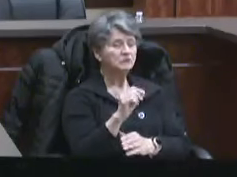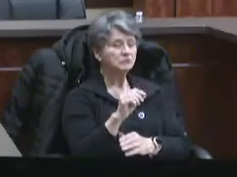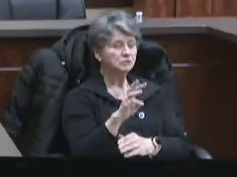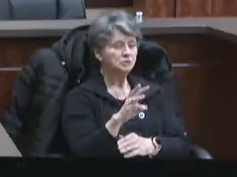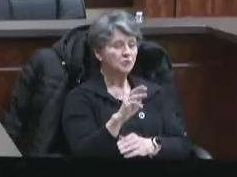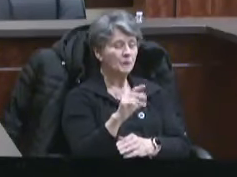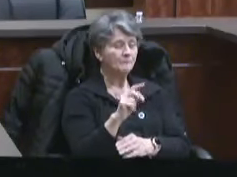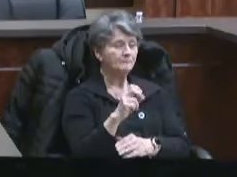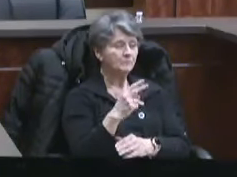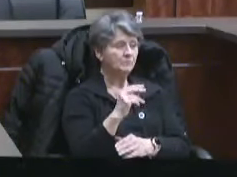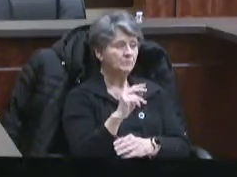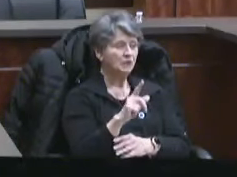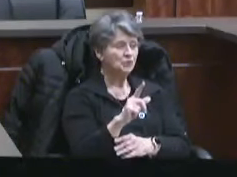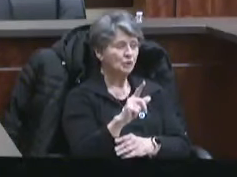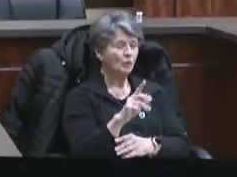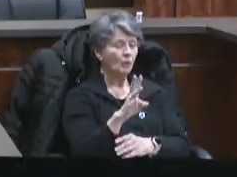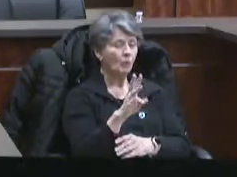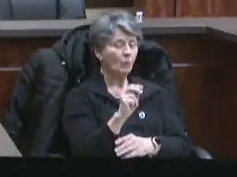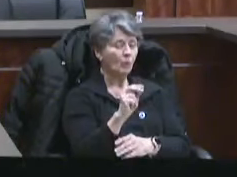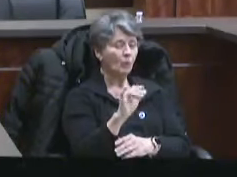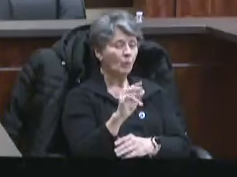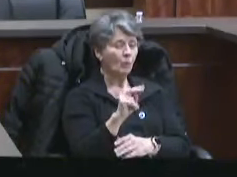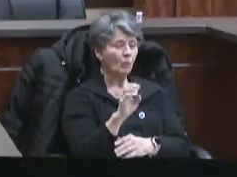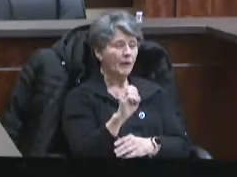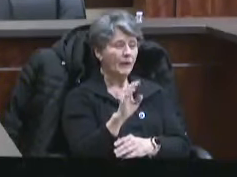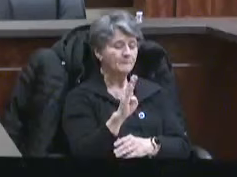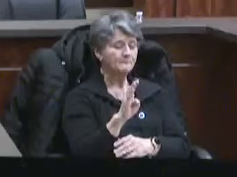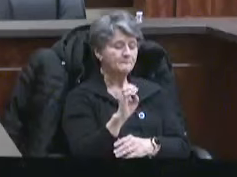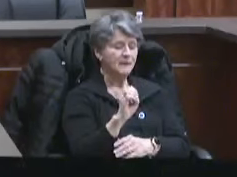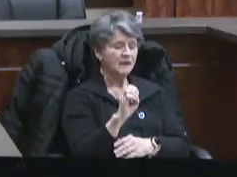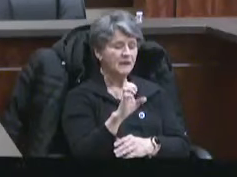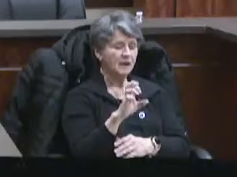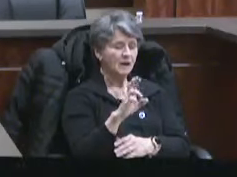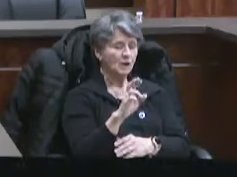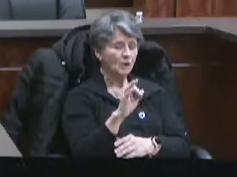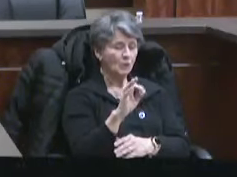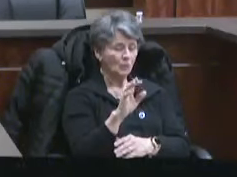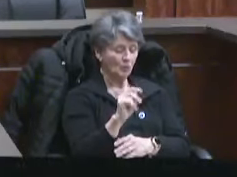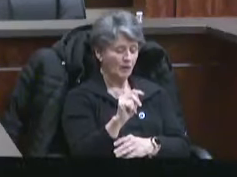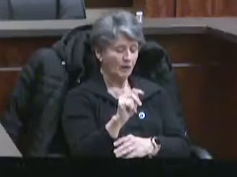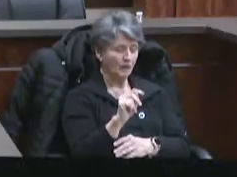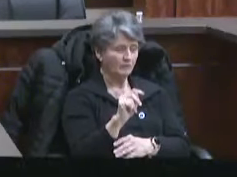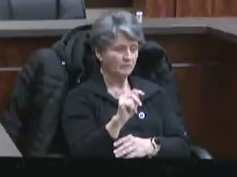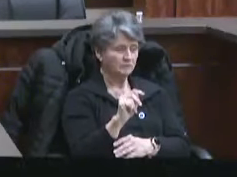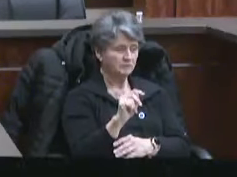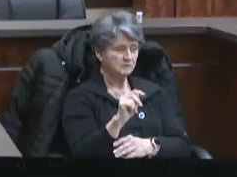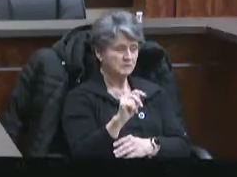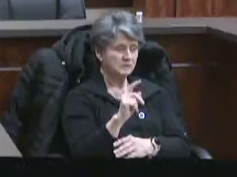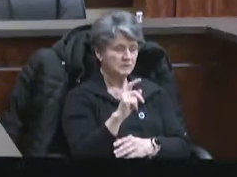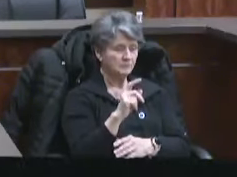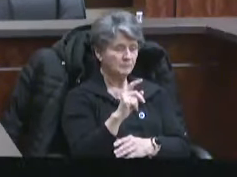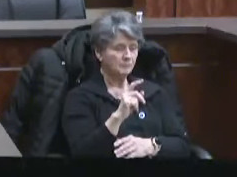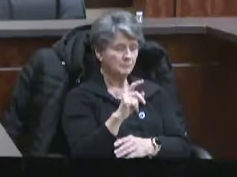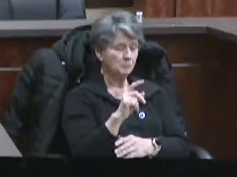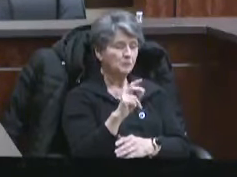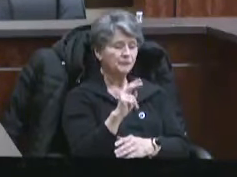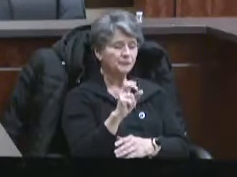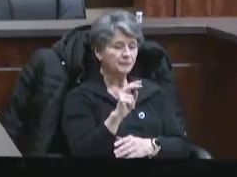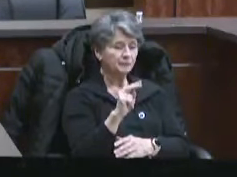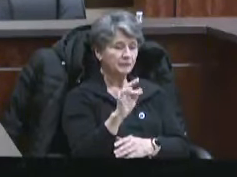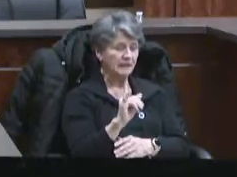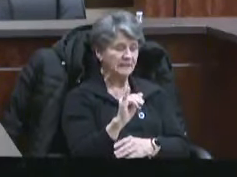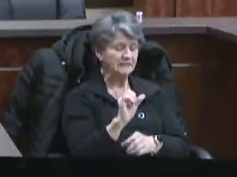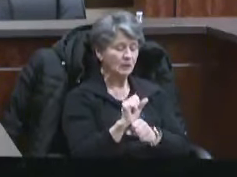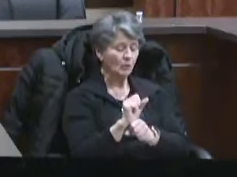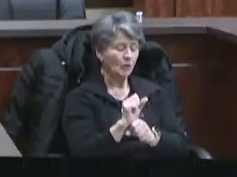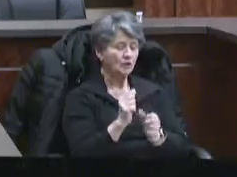which was, we got notified the other day that Wayne had passed away. Nancy Beecraft worked for the